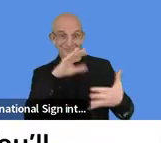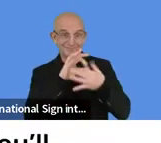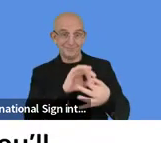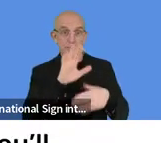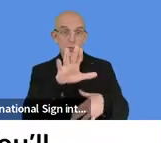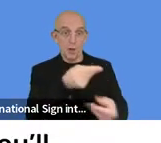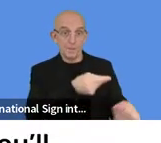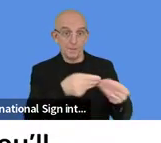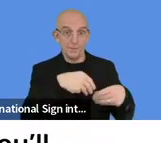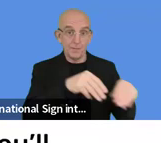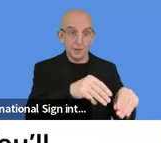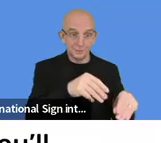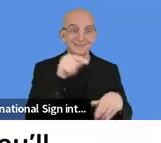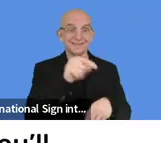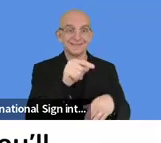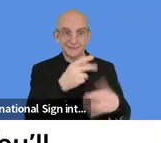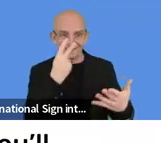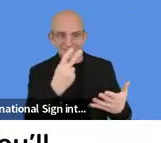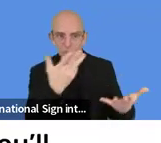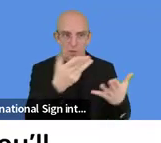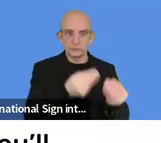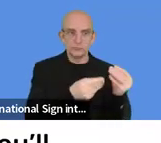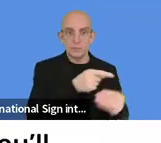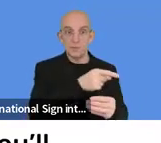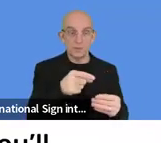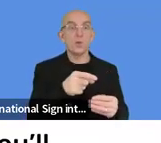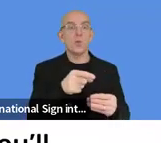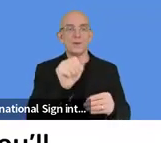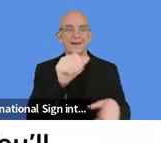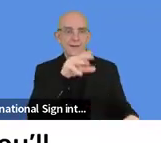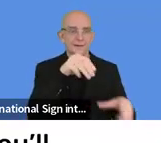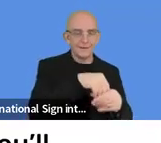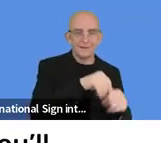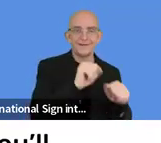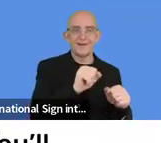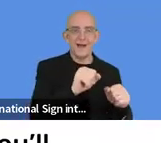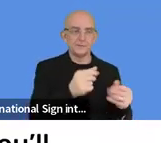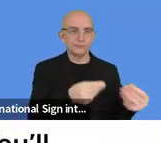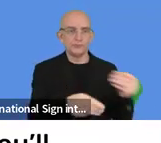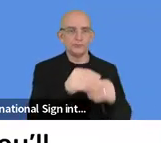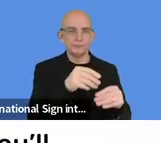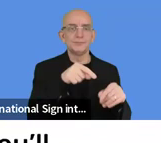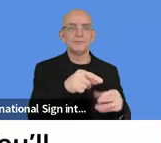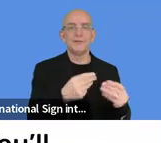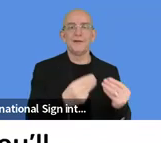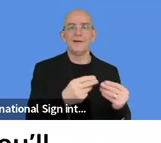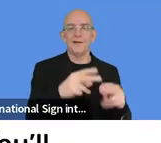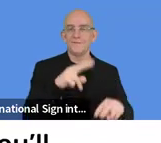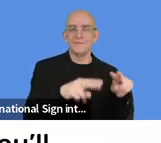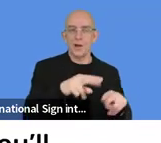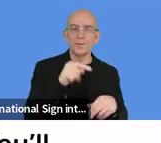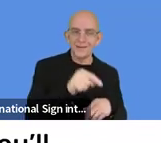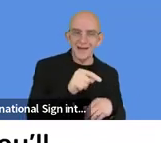You, understanding your cost. If you understand the flow of money that's going through your organization, and maybe it's a very, very small flow, maybe